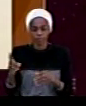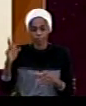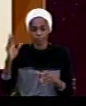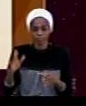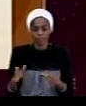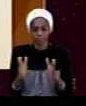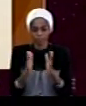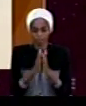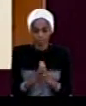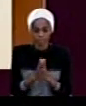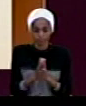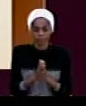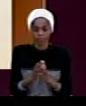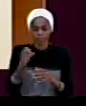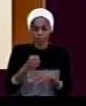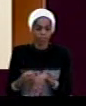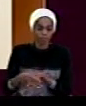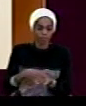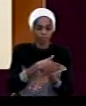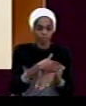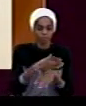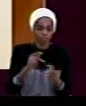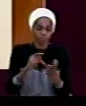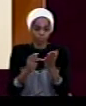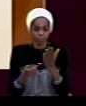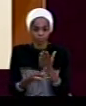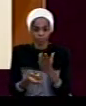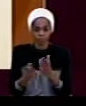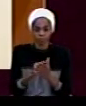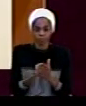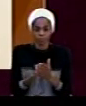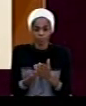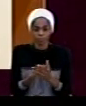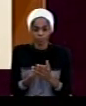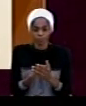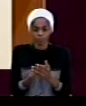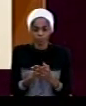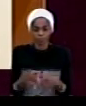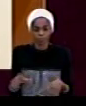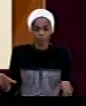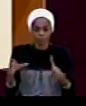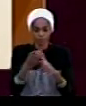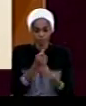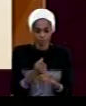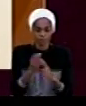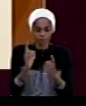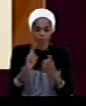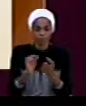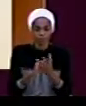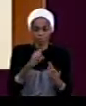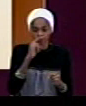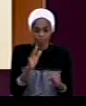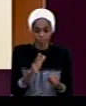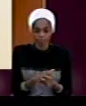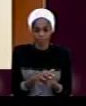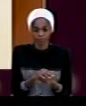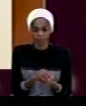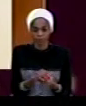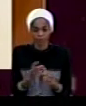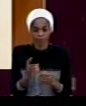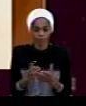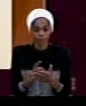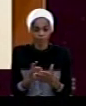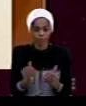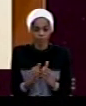his points on the first day of the crusade, and I held on to that. So a week elapsed, and within a week, I got